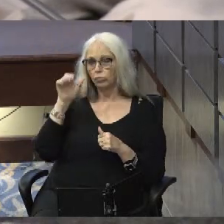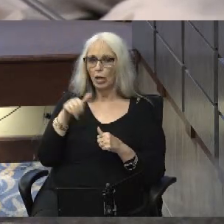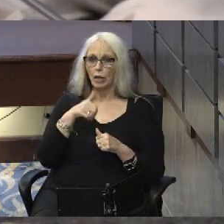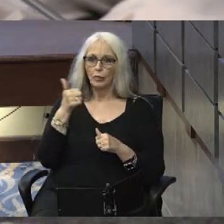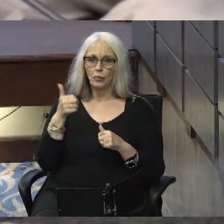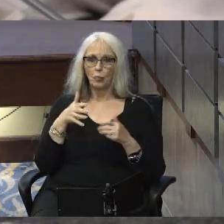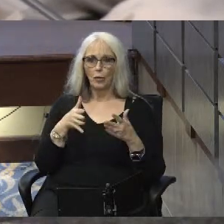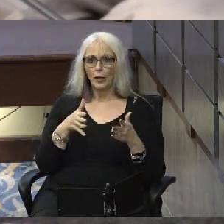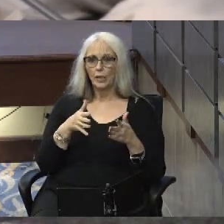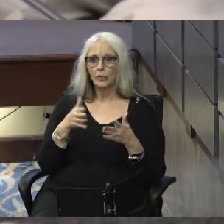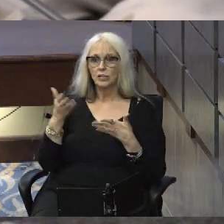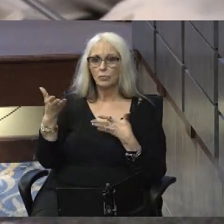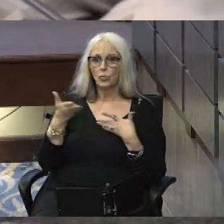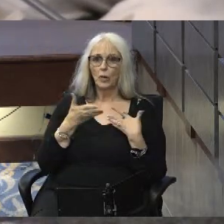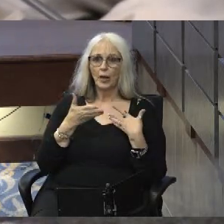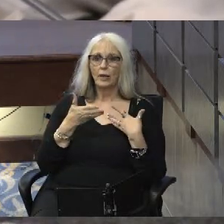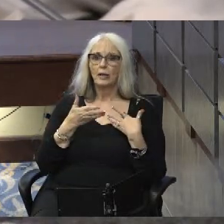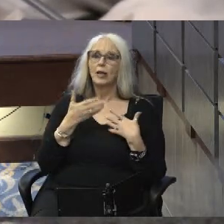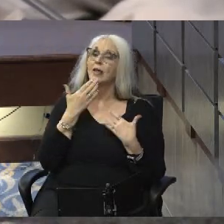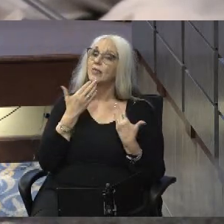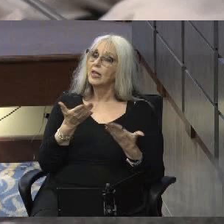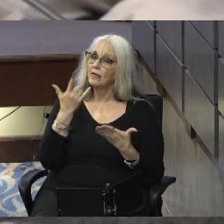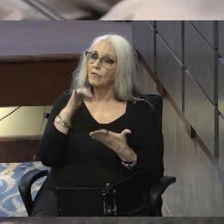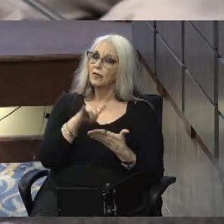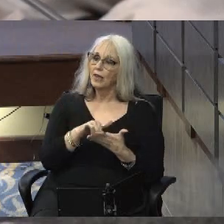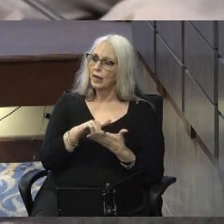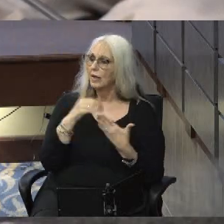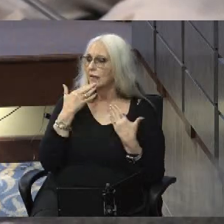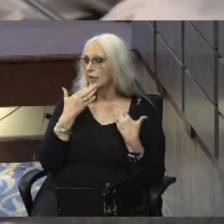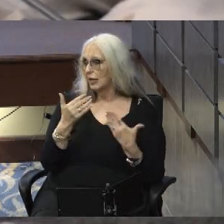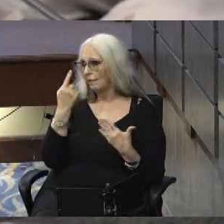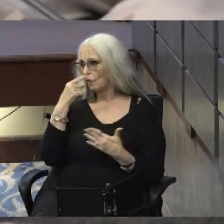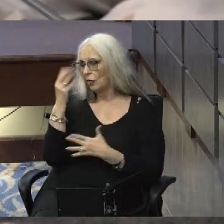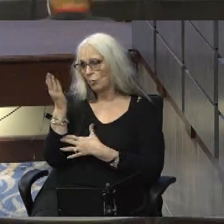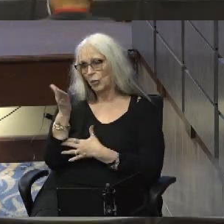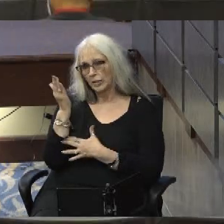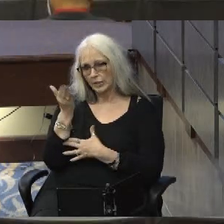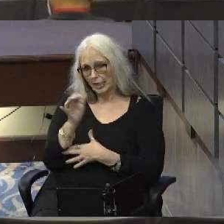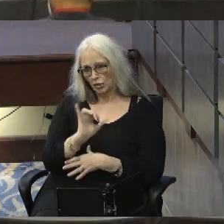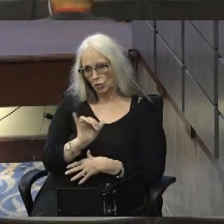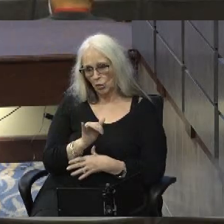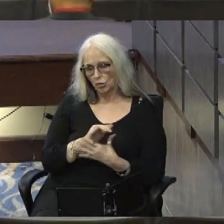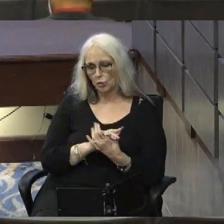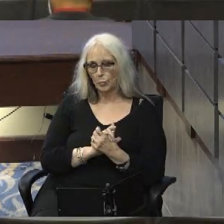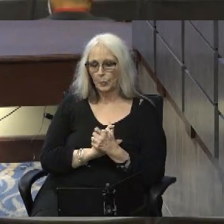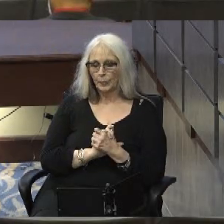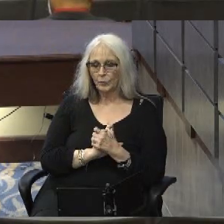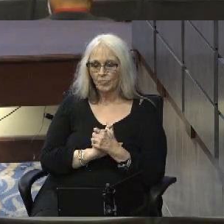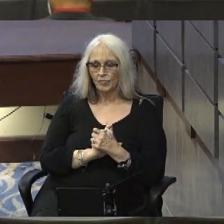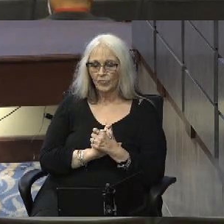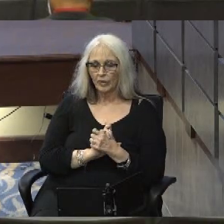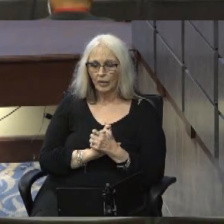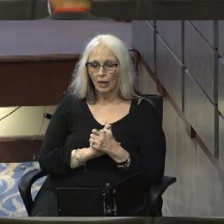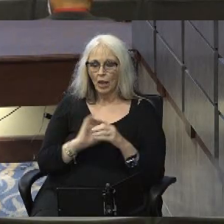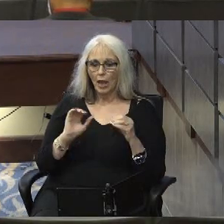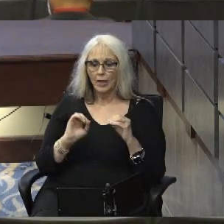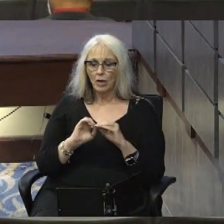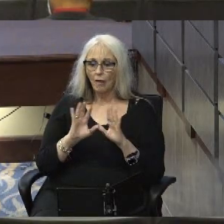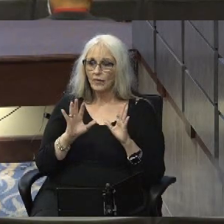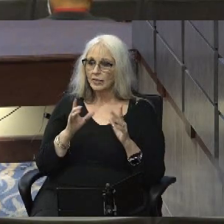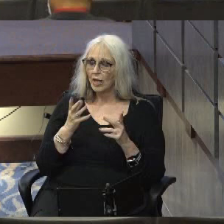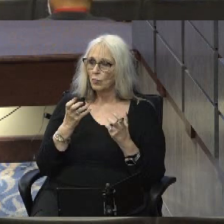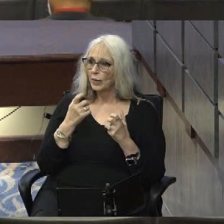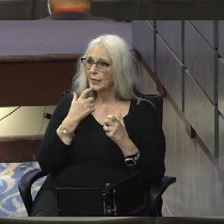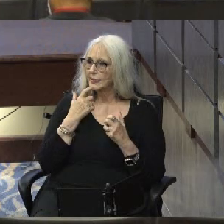it forward. So thank you for that. Thank you for this presentation as well. I'll just end and say I think